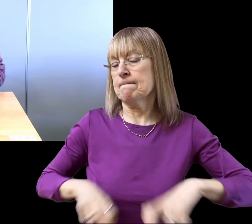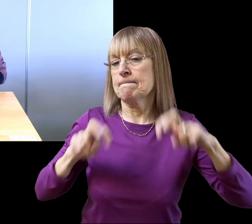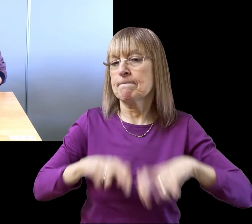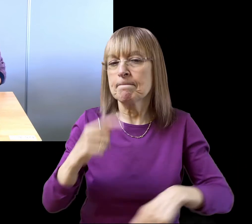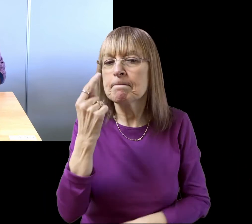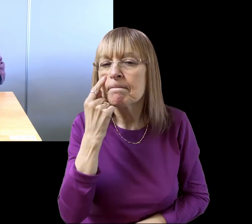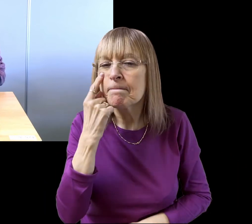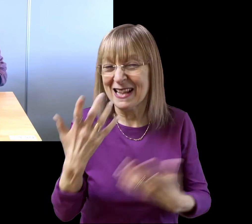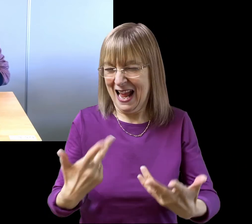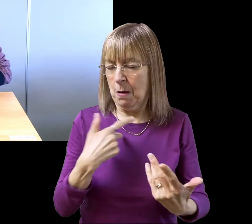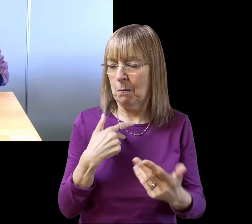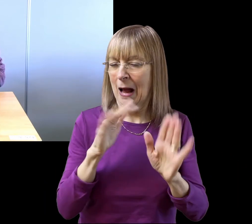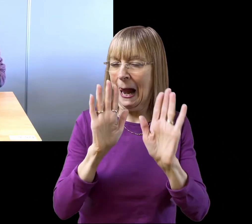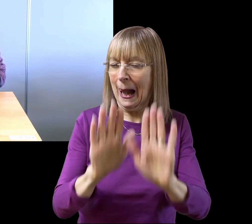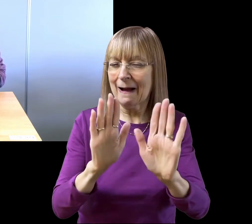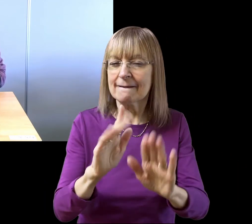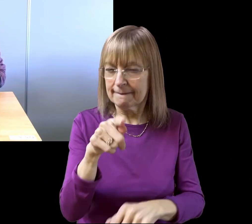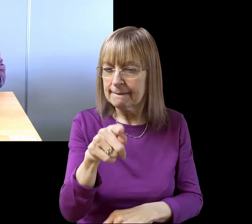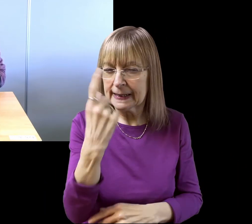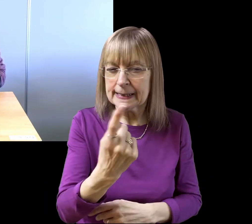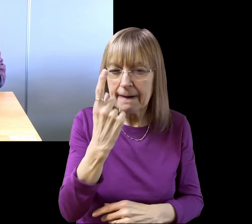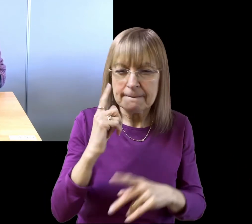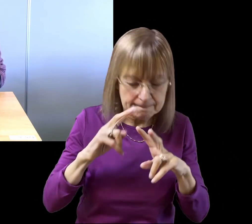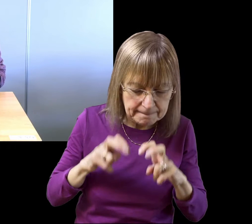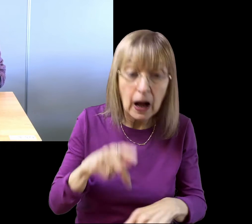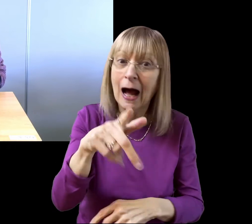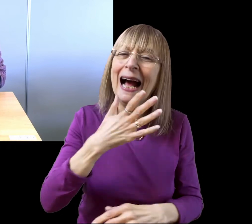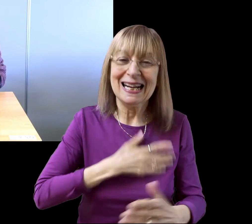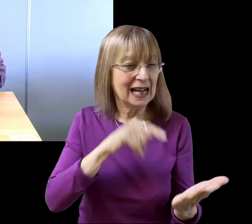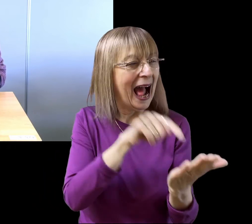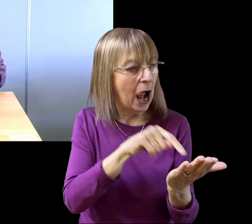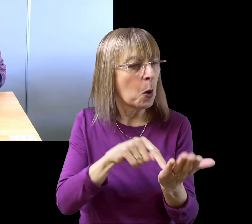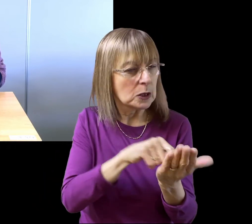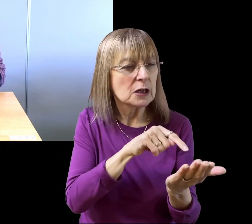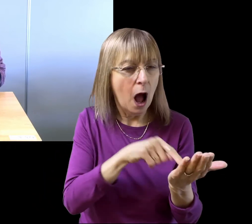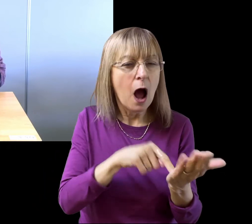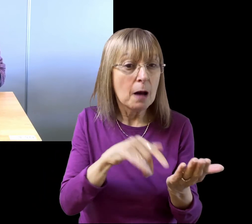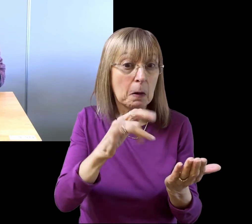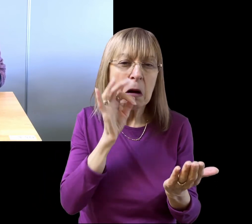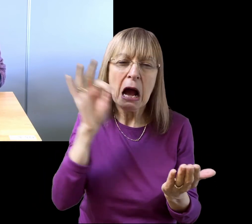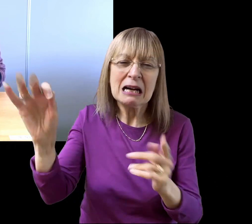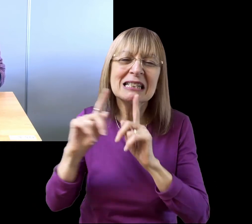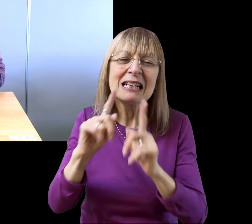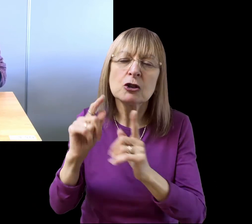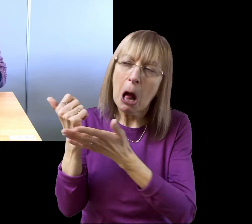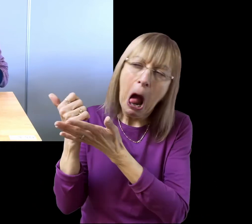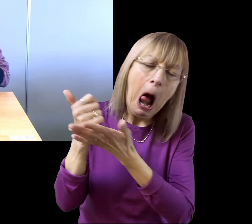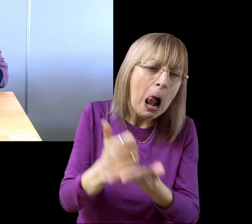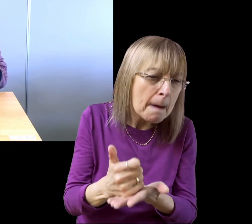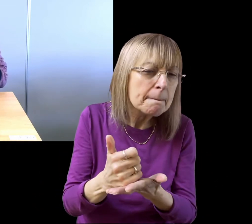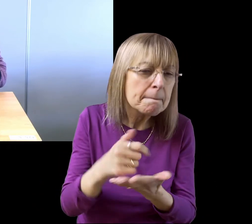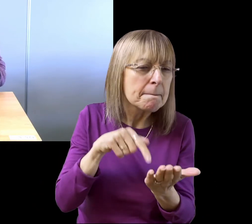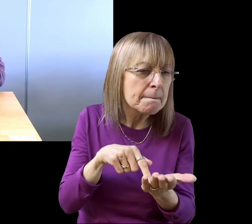to investigate. I'm going to leave it to you now. You might need calculators, and you might need your teachers to help